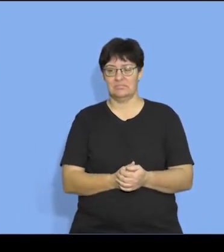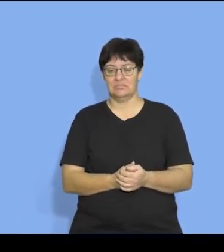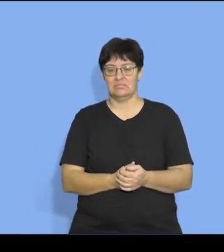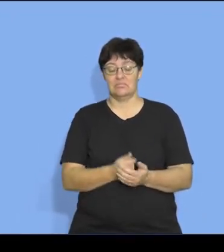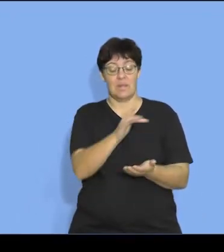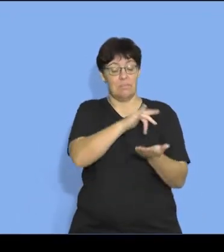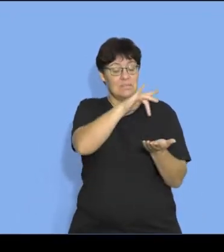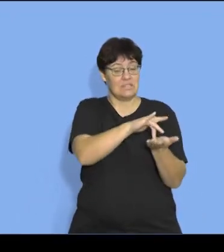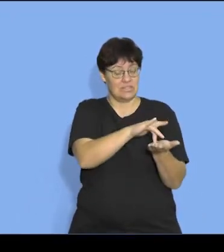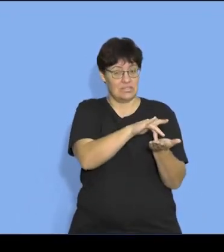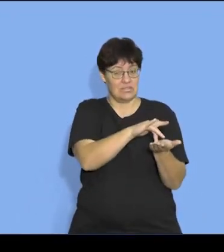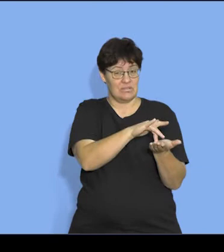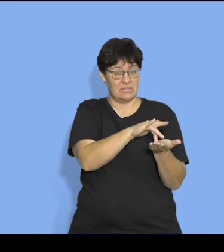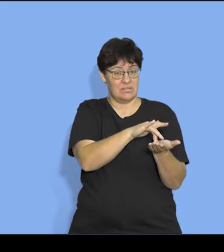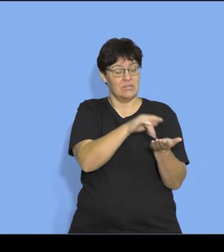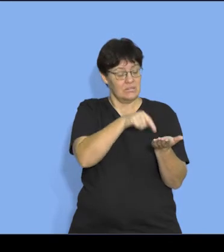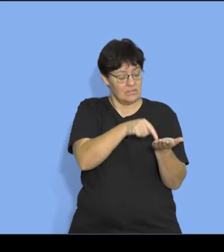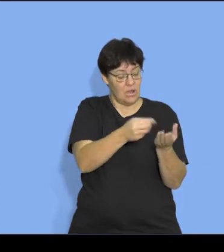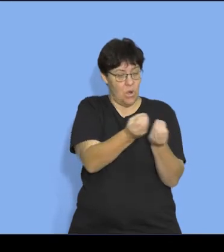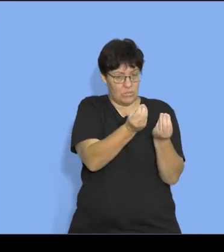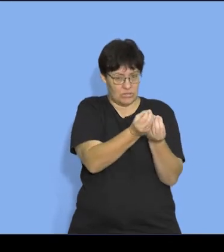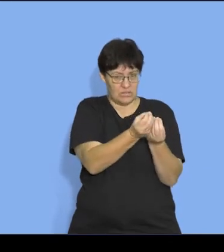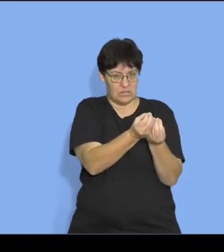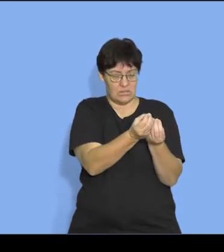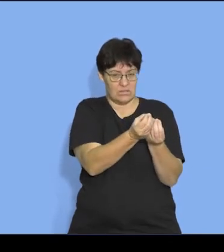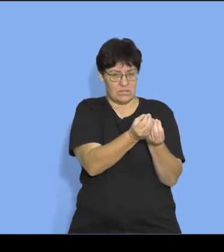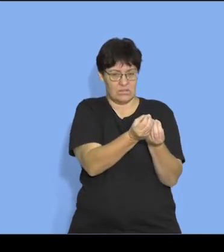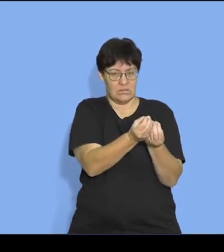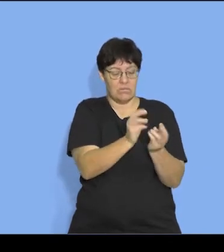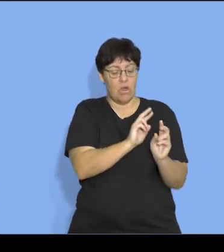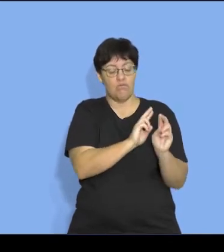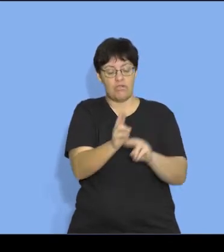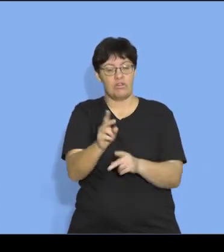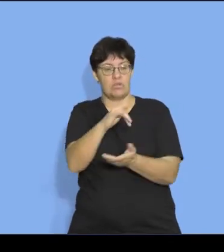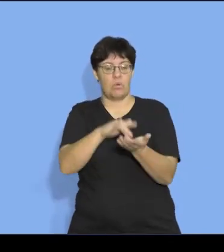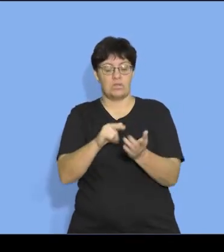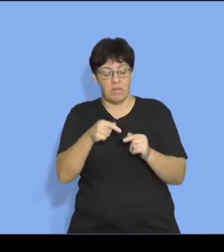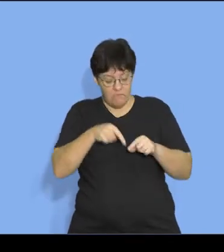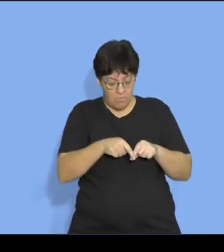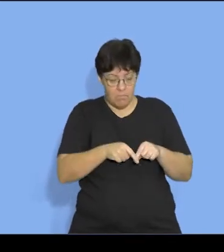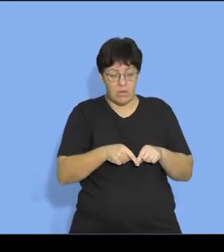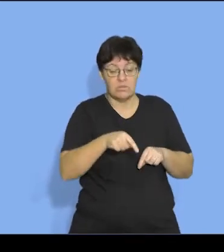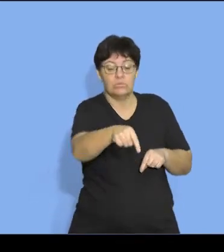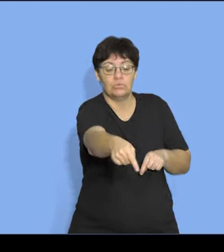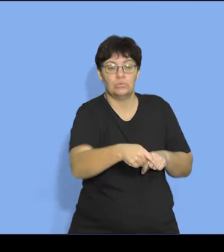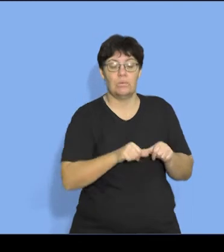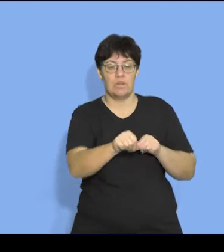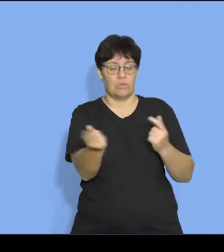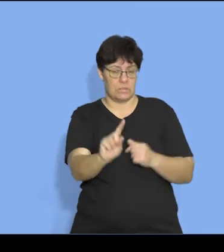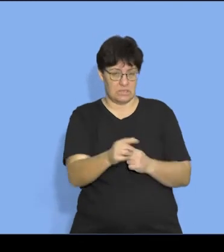position is the place where an object is relative to a reference point, where we're measuring it from.